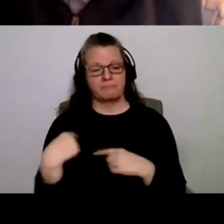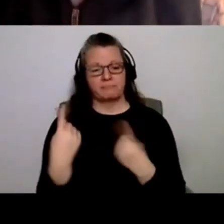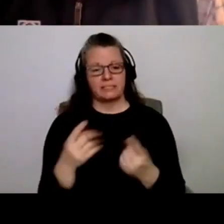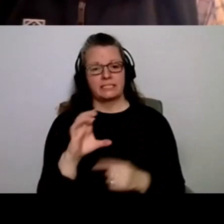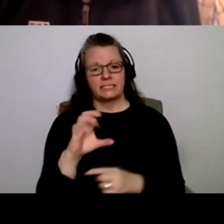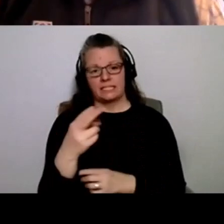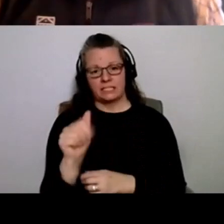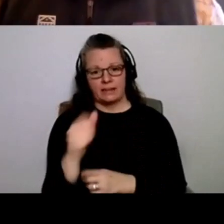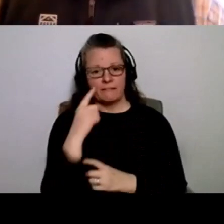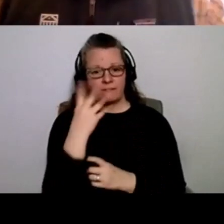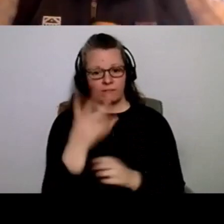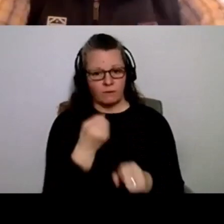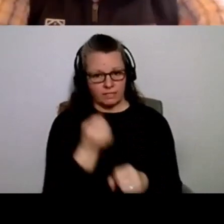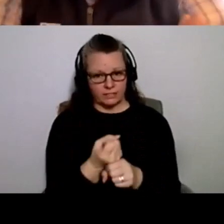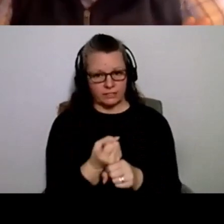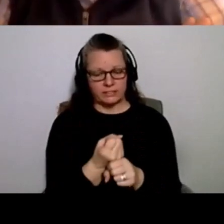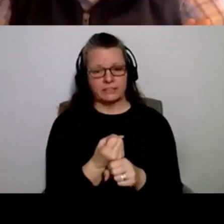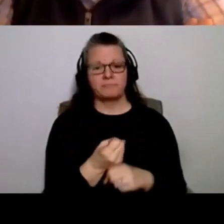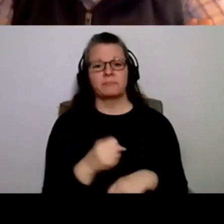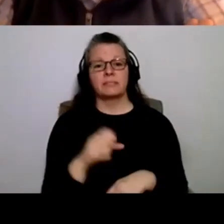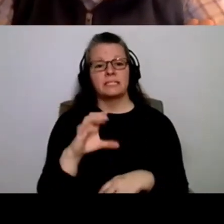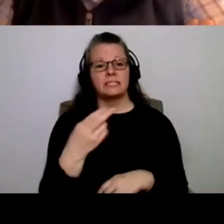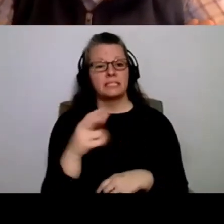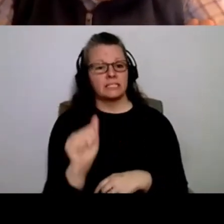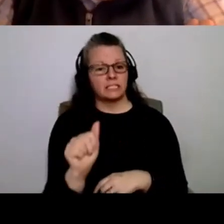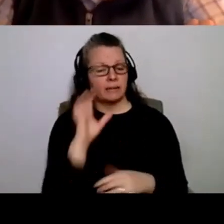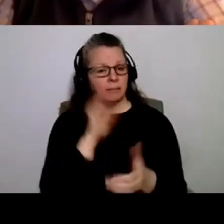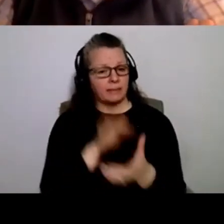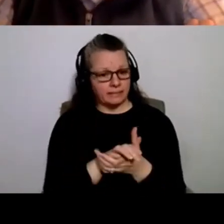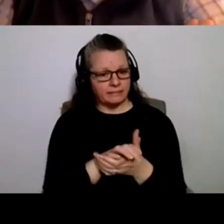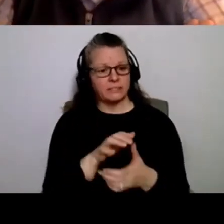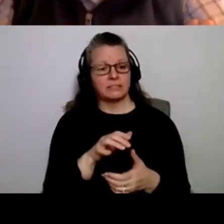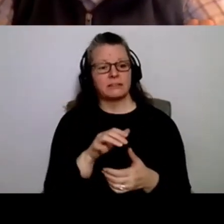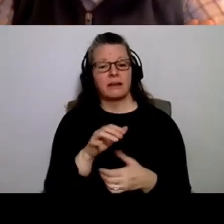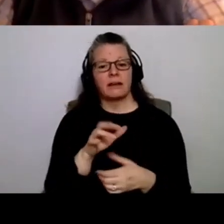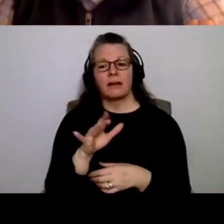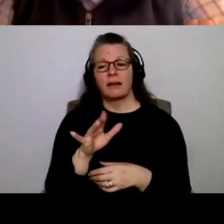4 years. CHA believes that